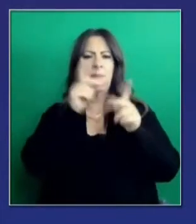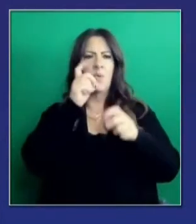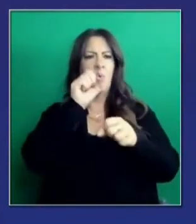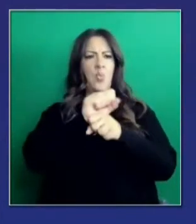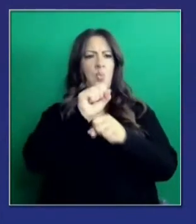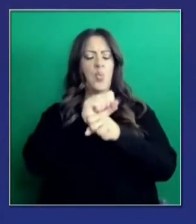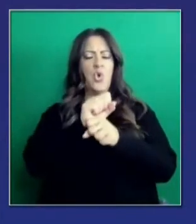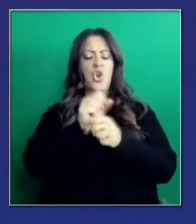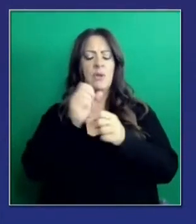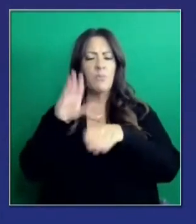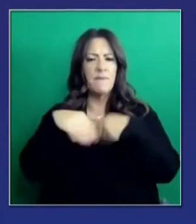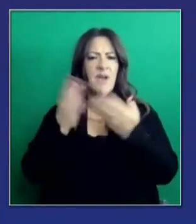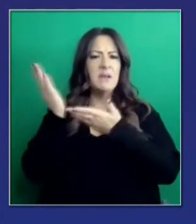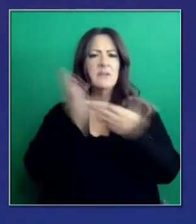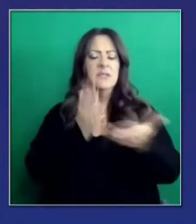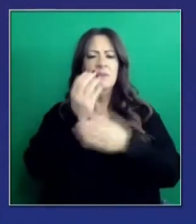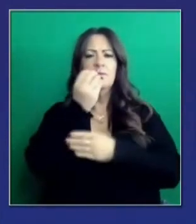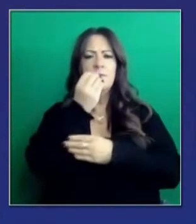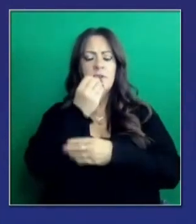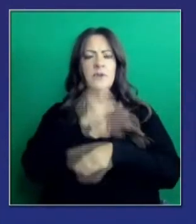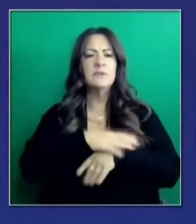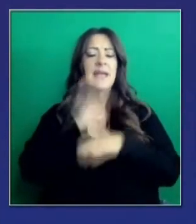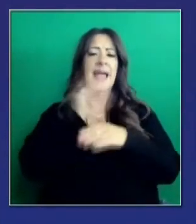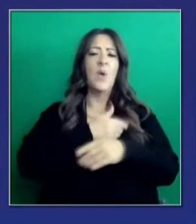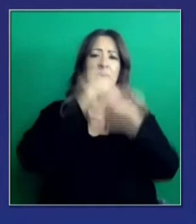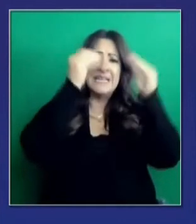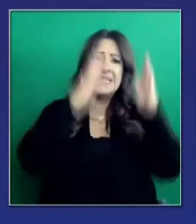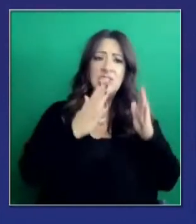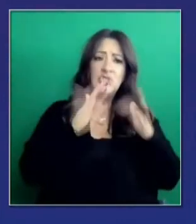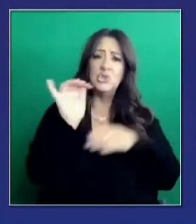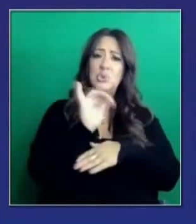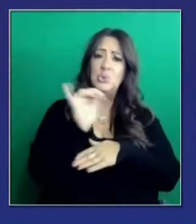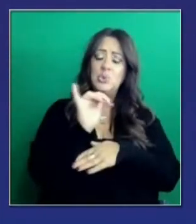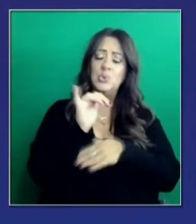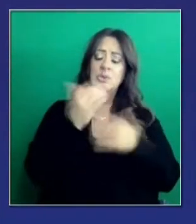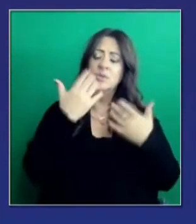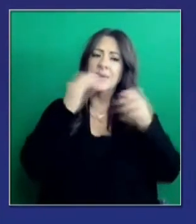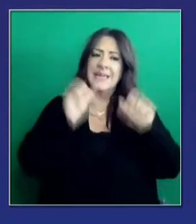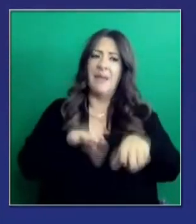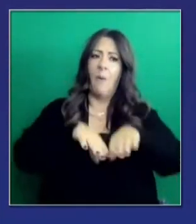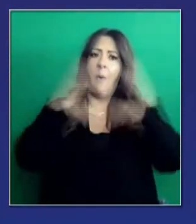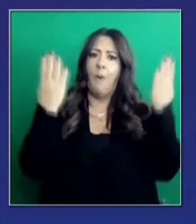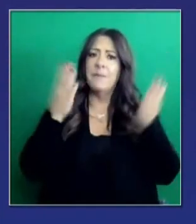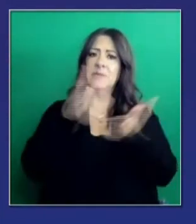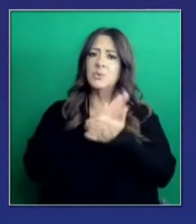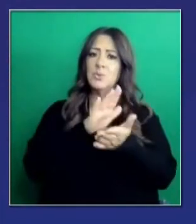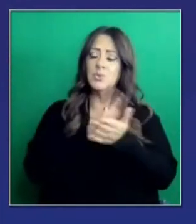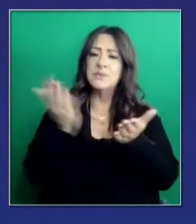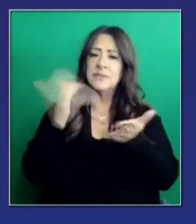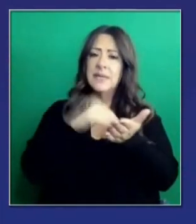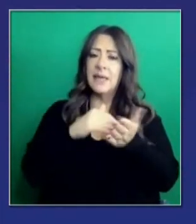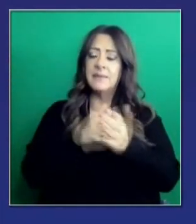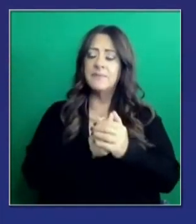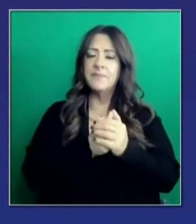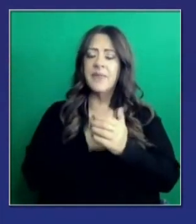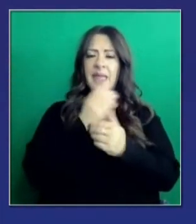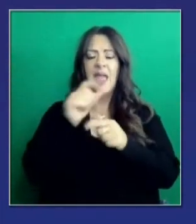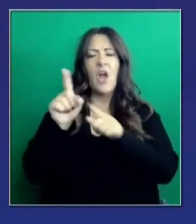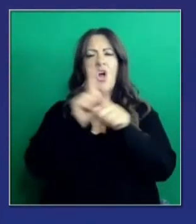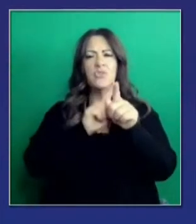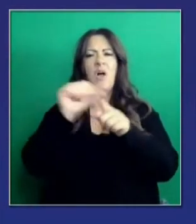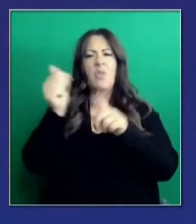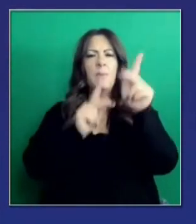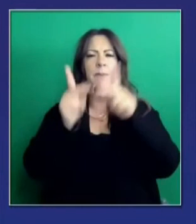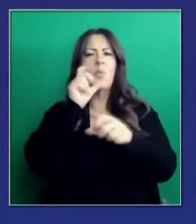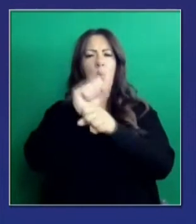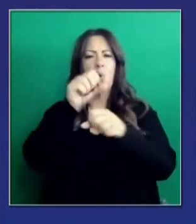delivery system, and our teachers in order to get our schools reopened, as well as our support staff that's so foundational and critical not